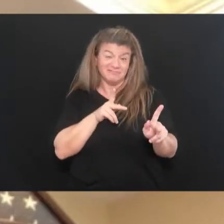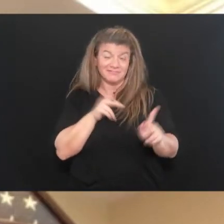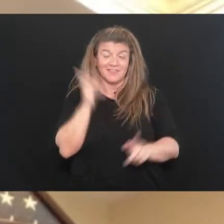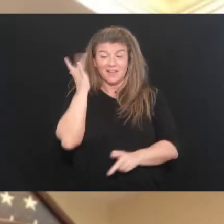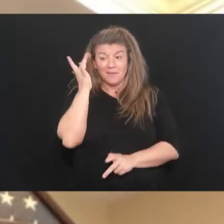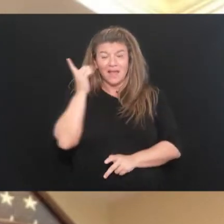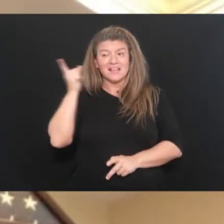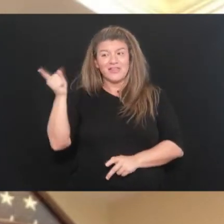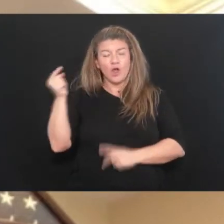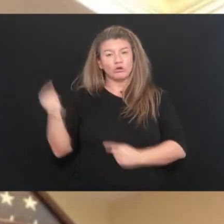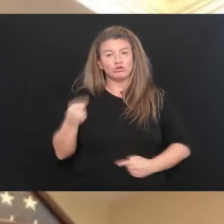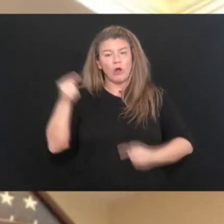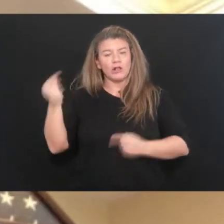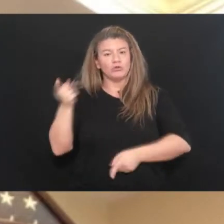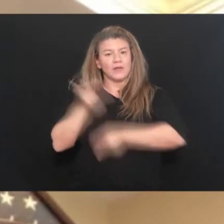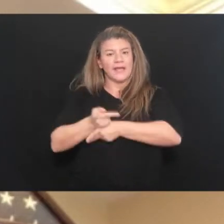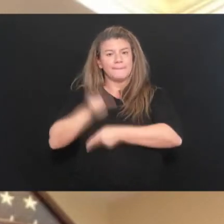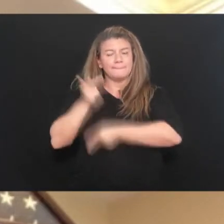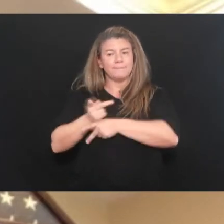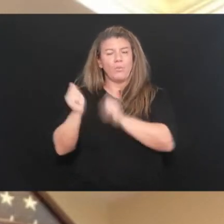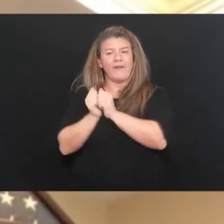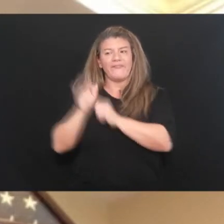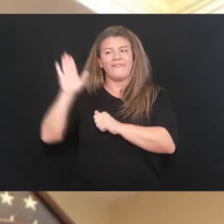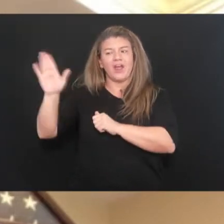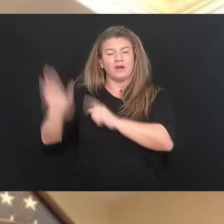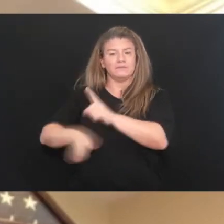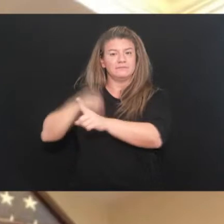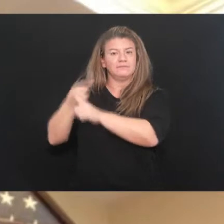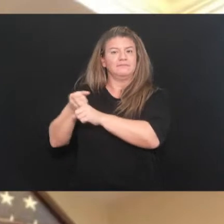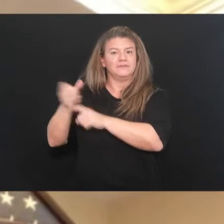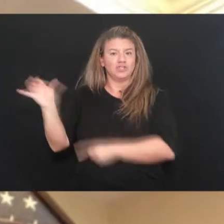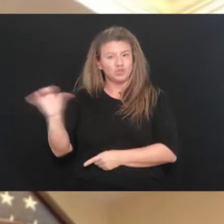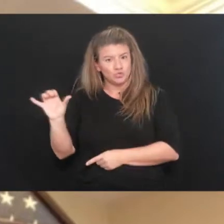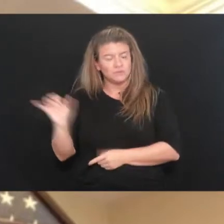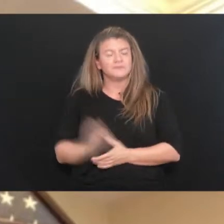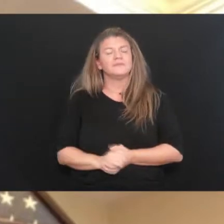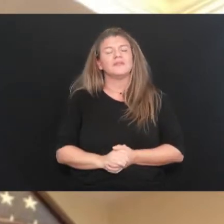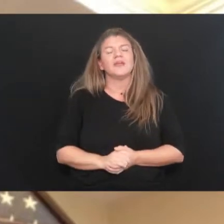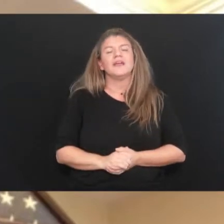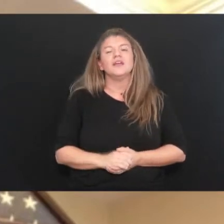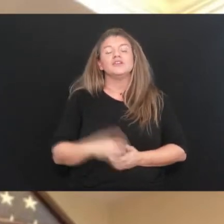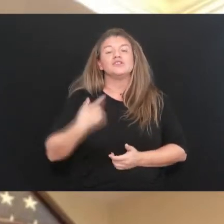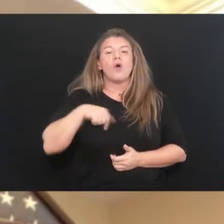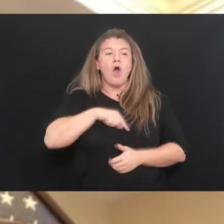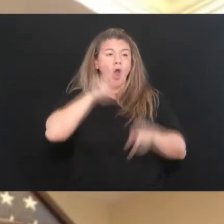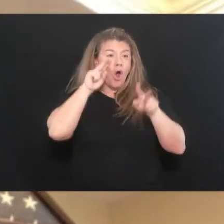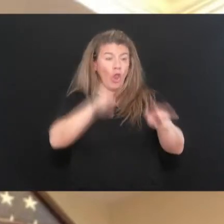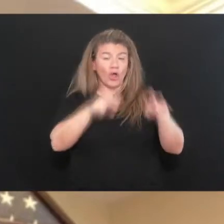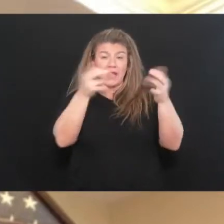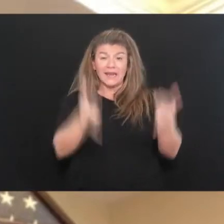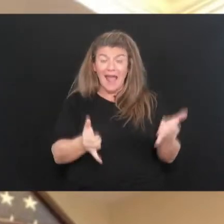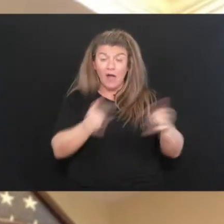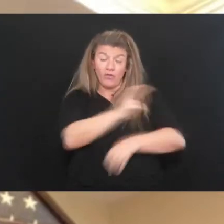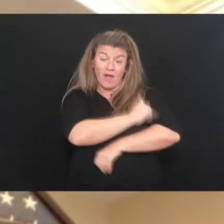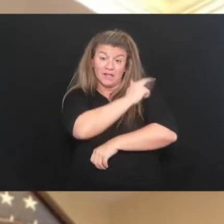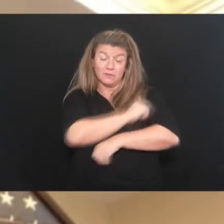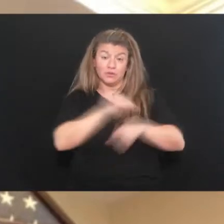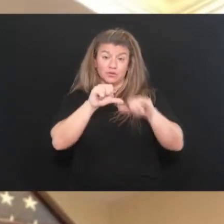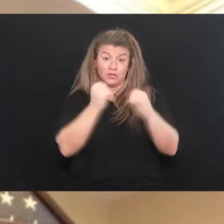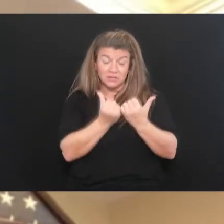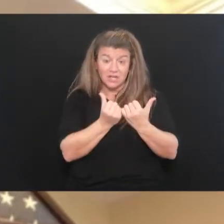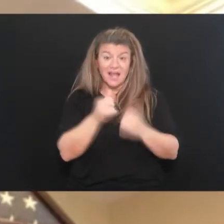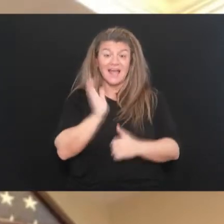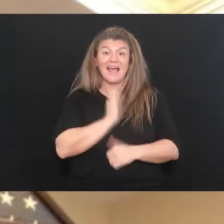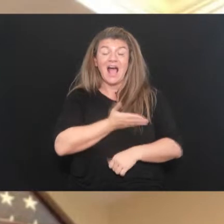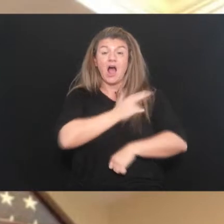they're struggling to keep up with the pace. So what we've been looking at with the hospital association and our